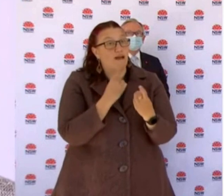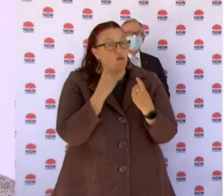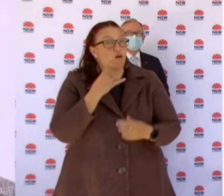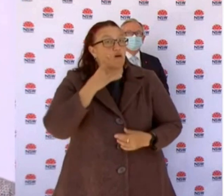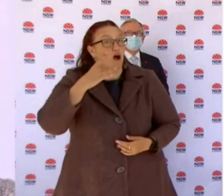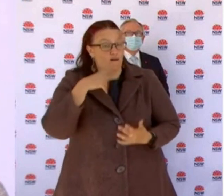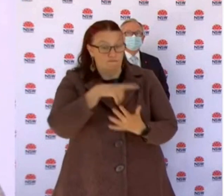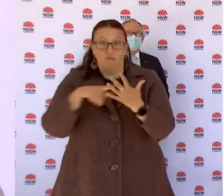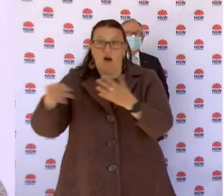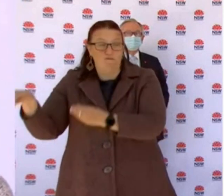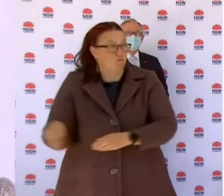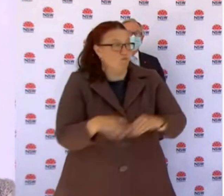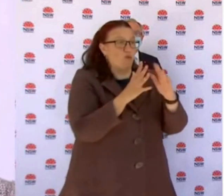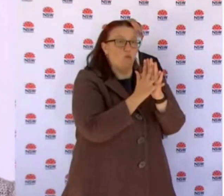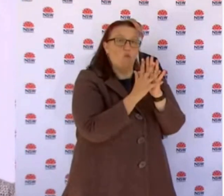and an additional